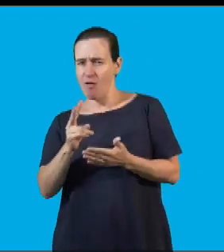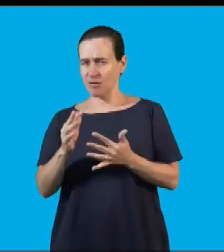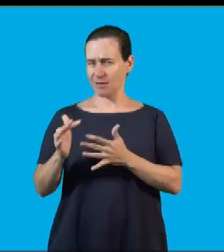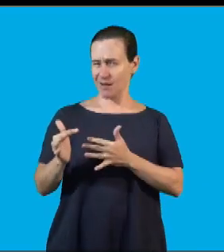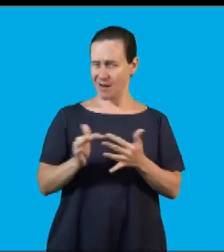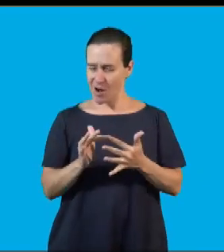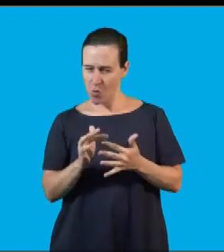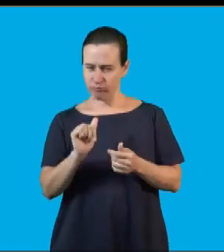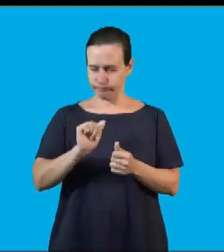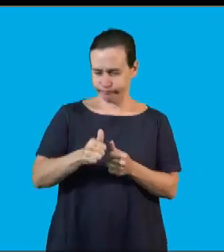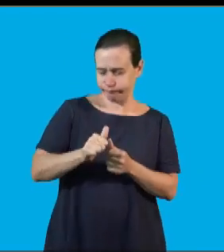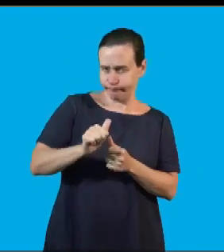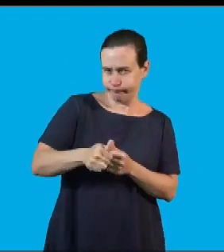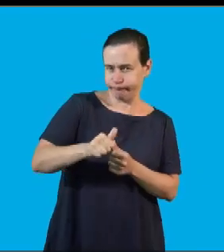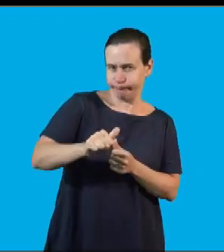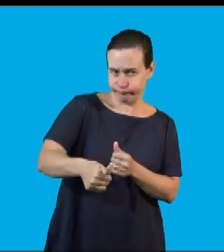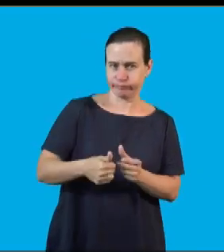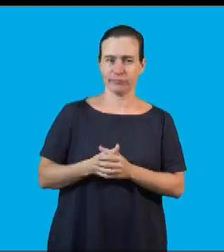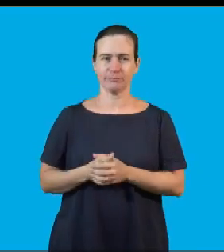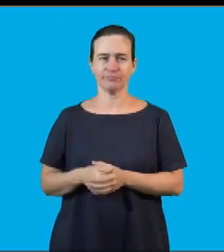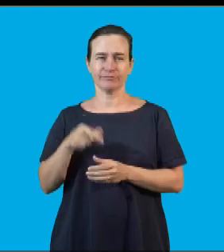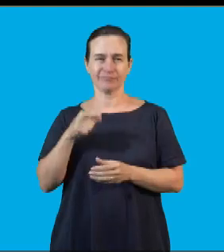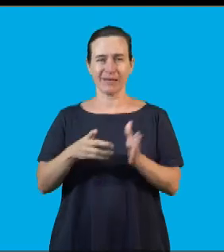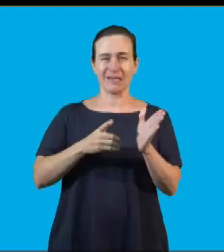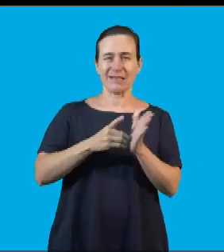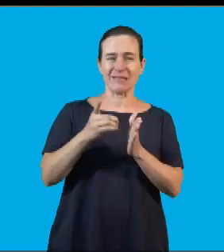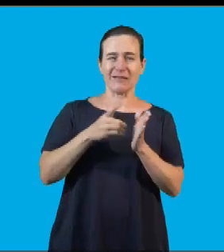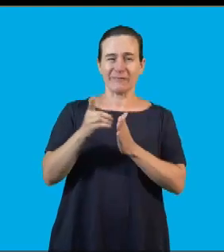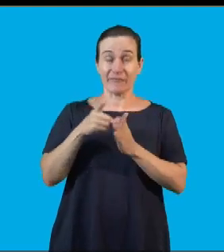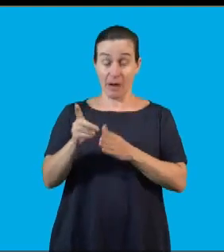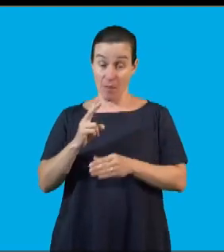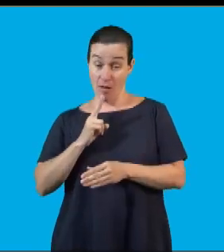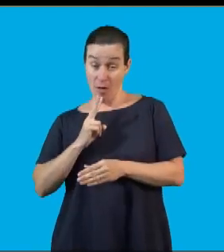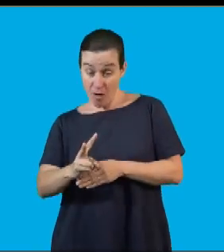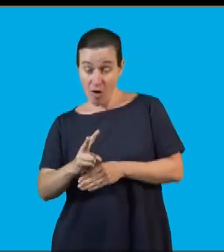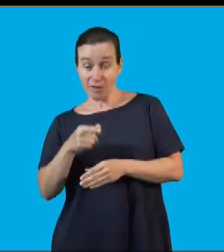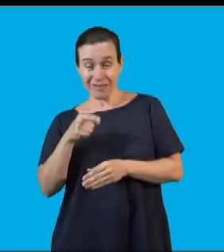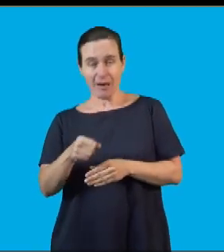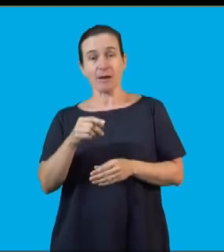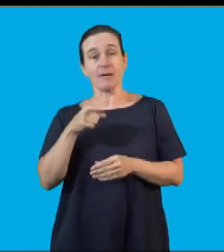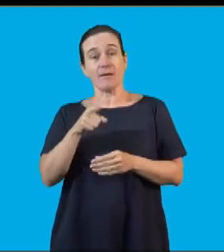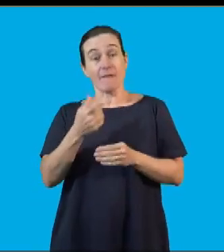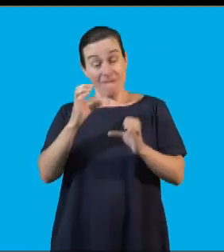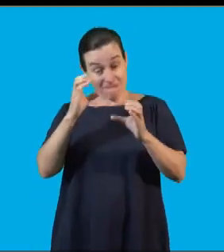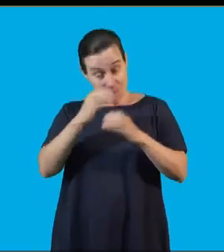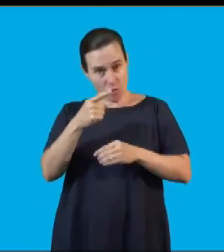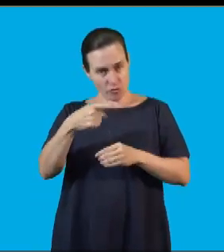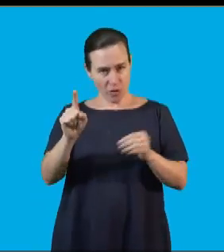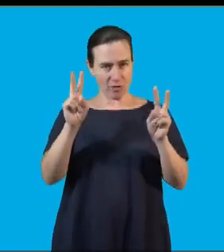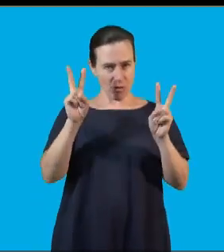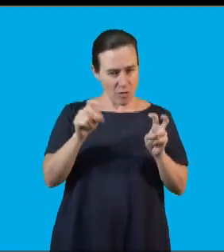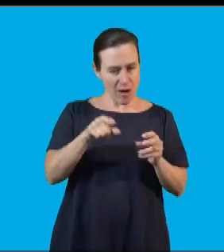strategic approach to question order, developing context-based answers that are clear and, of